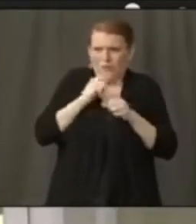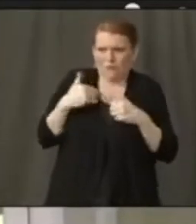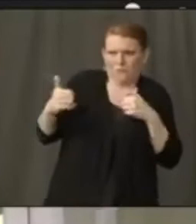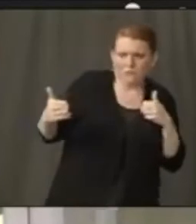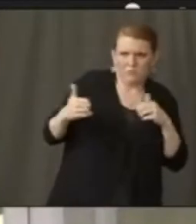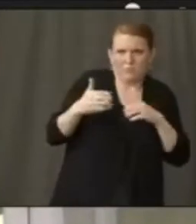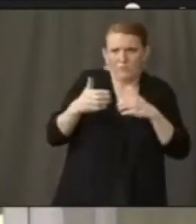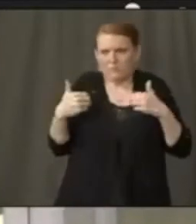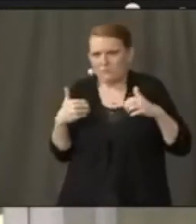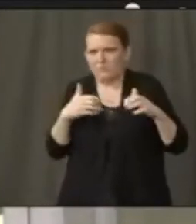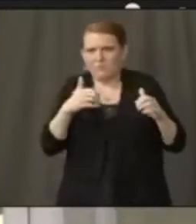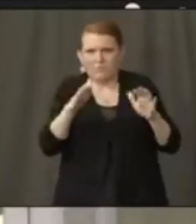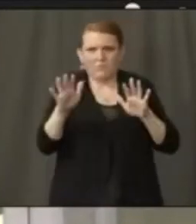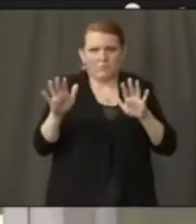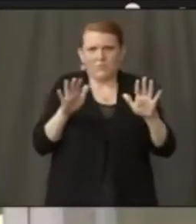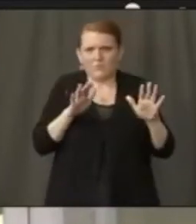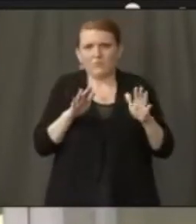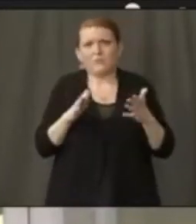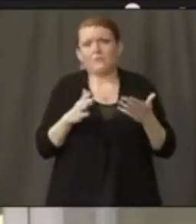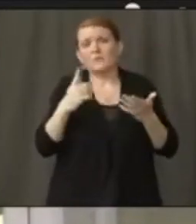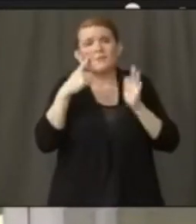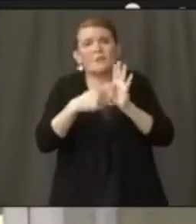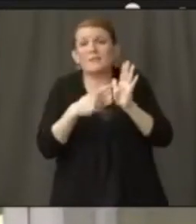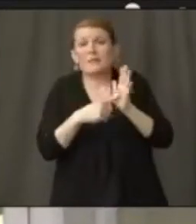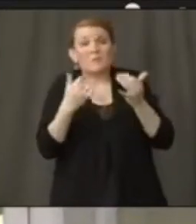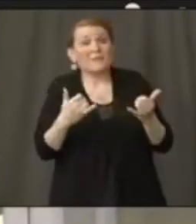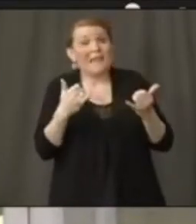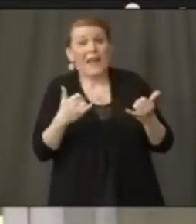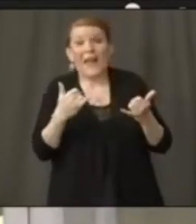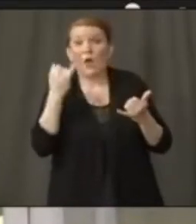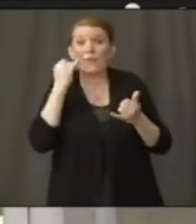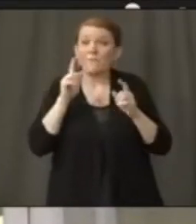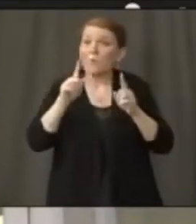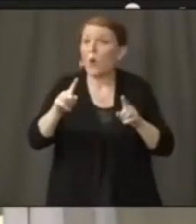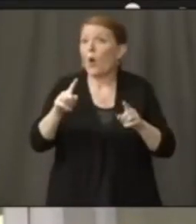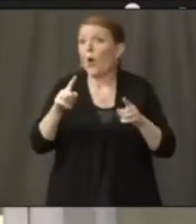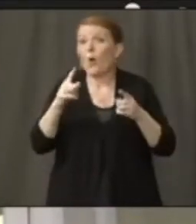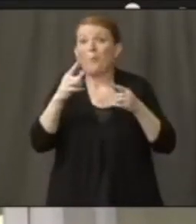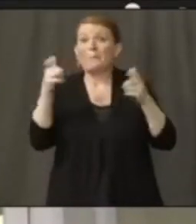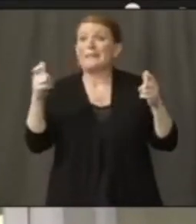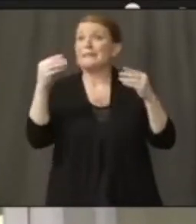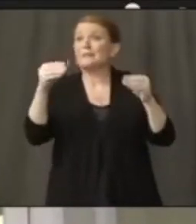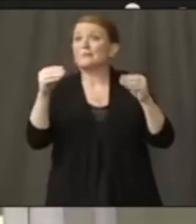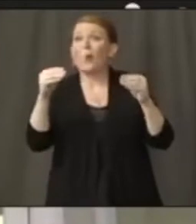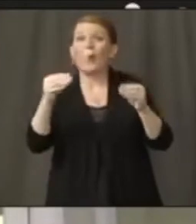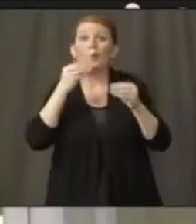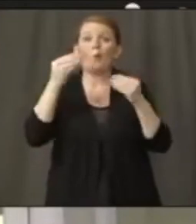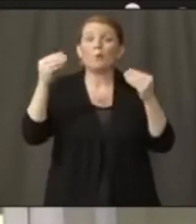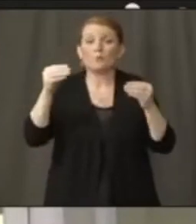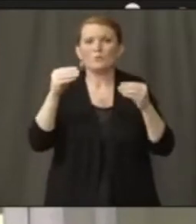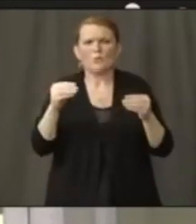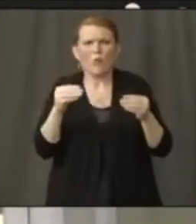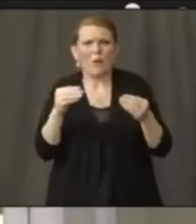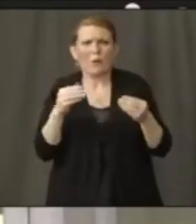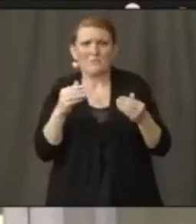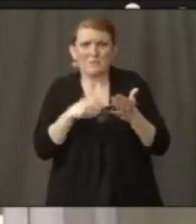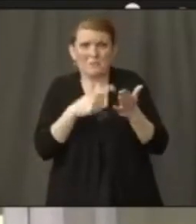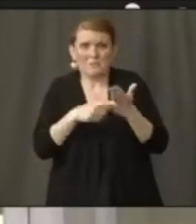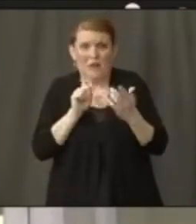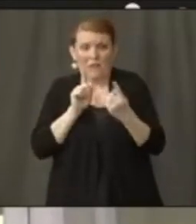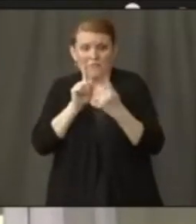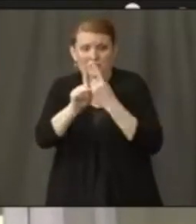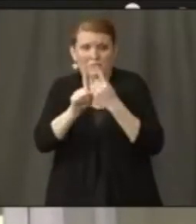So we just have to measure it. We have to be cautious, and we have to make sure that no matter what we do, health and safety is